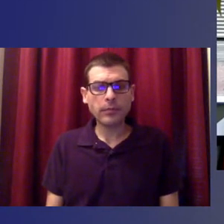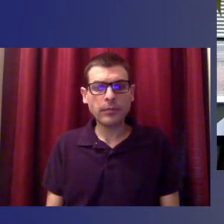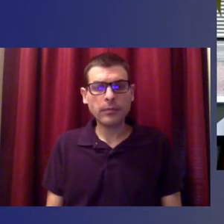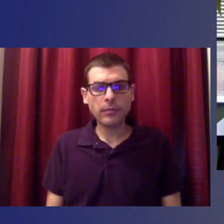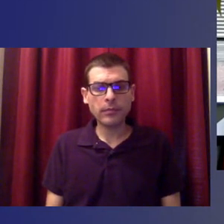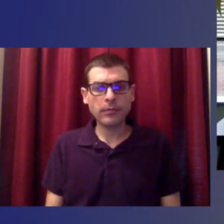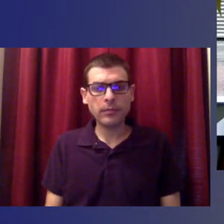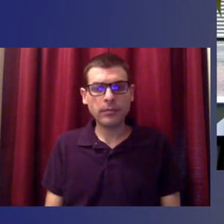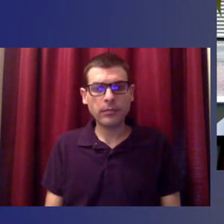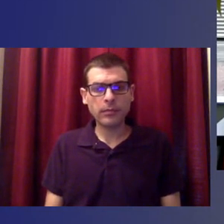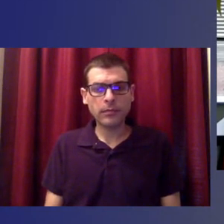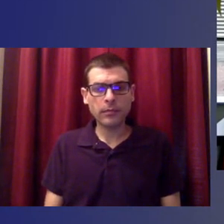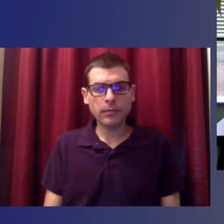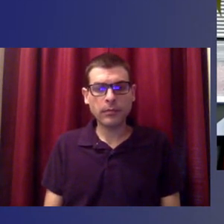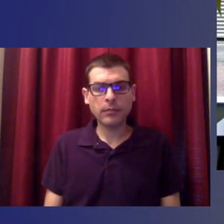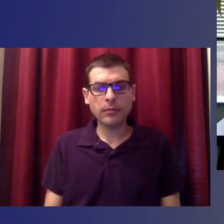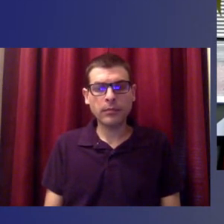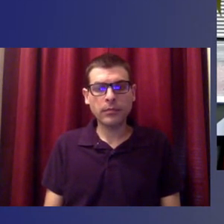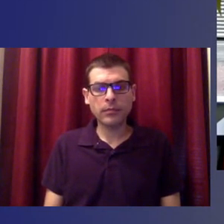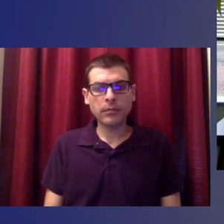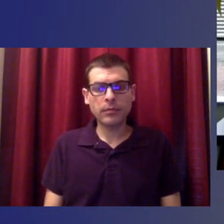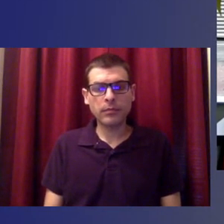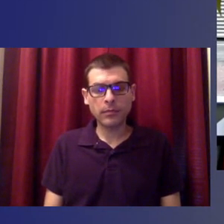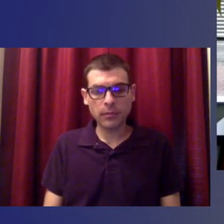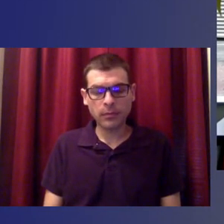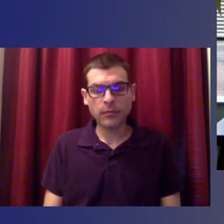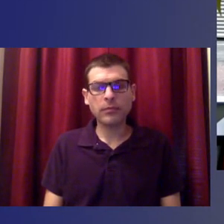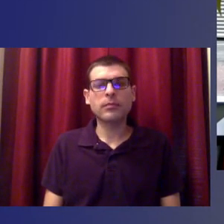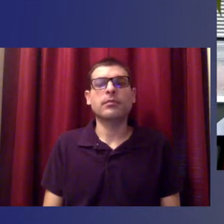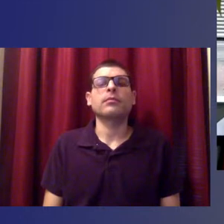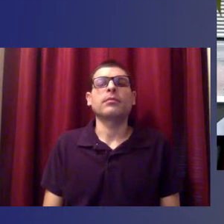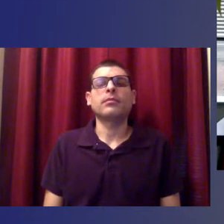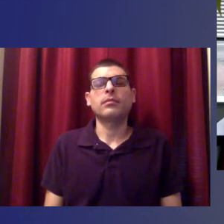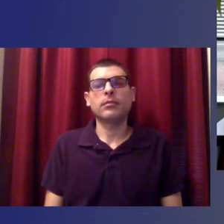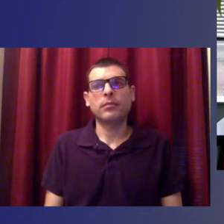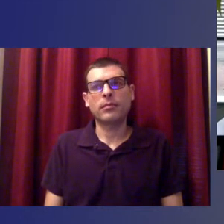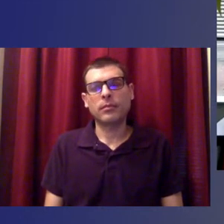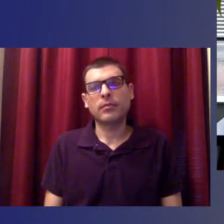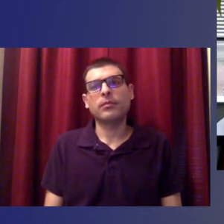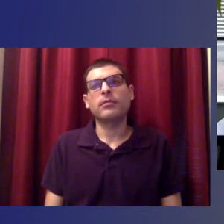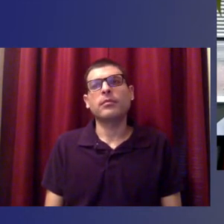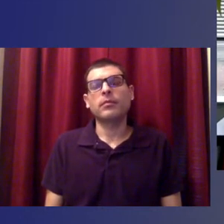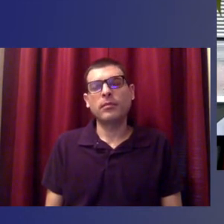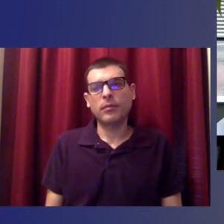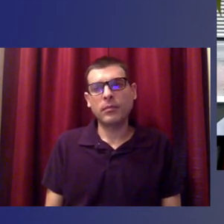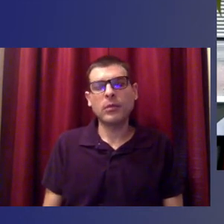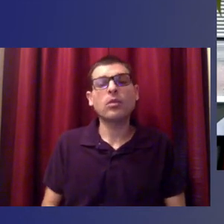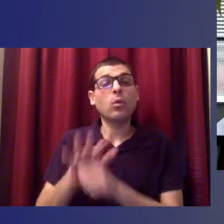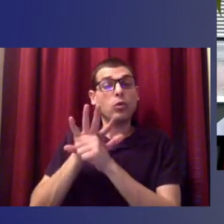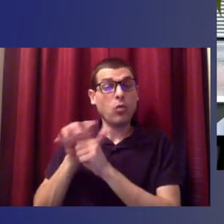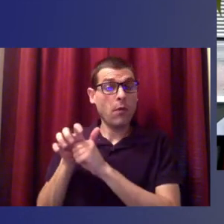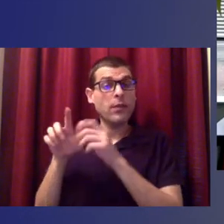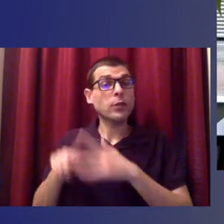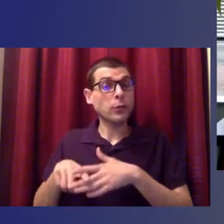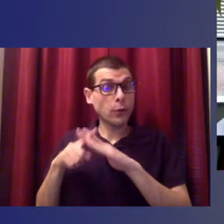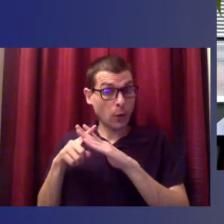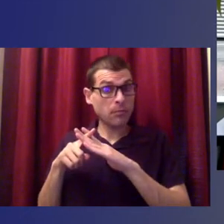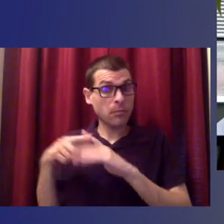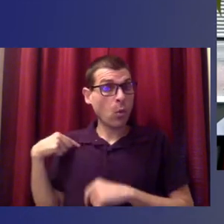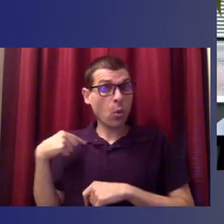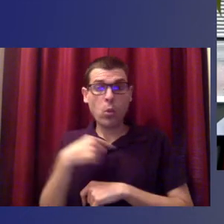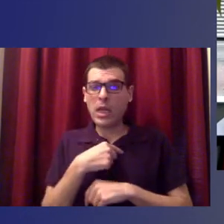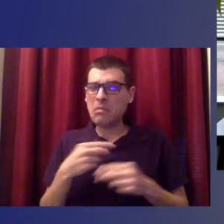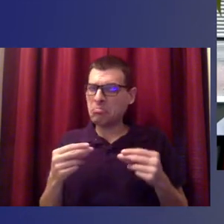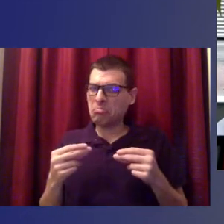From the beginning of this crisis, Multnomah County moved very quickly to ensure that we had an